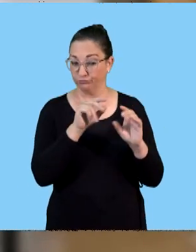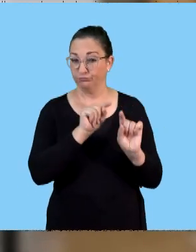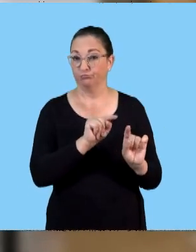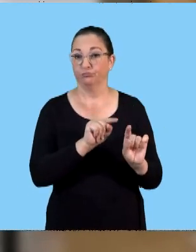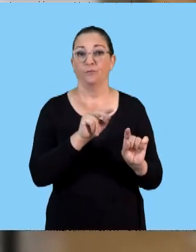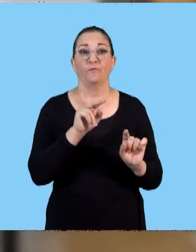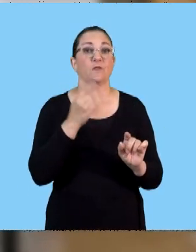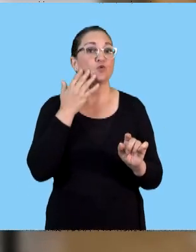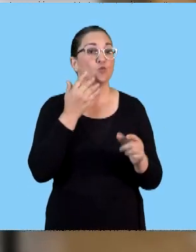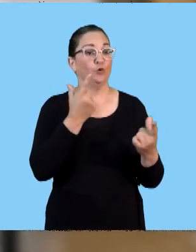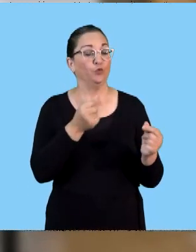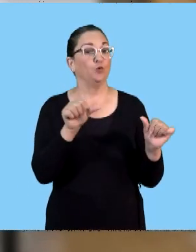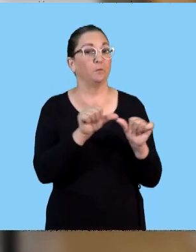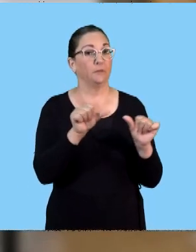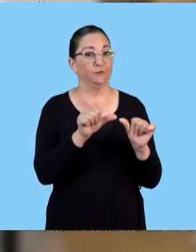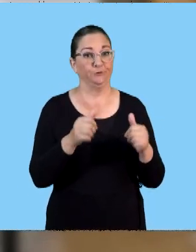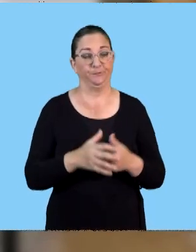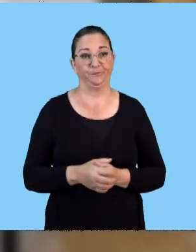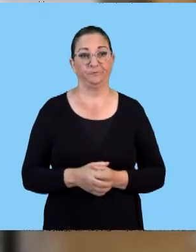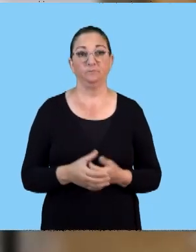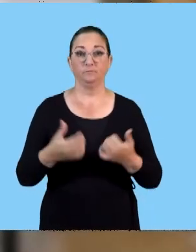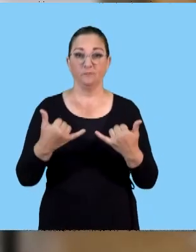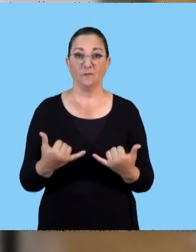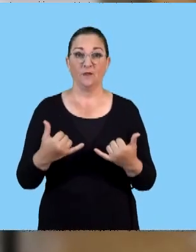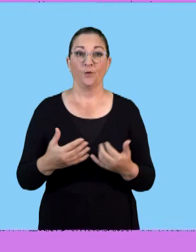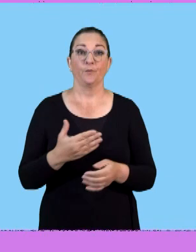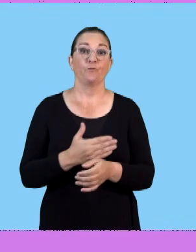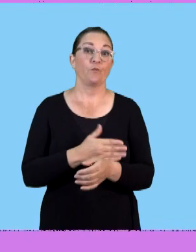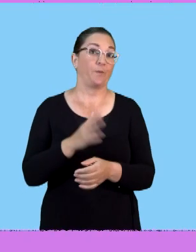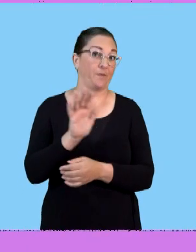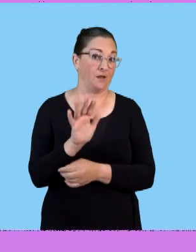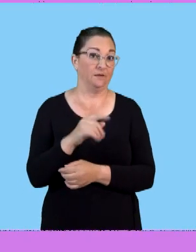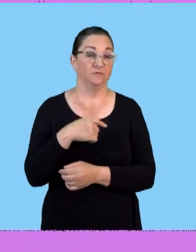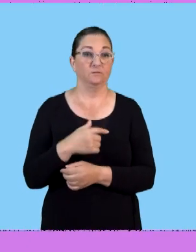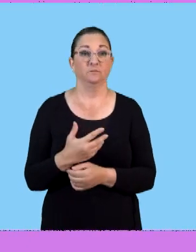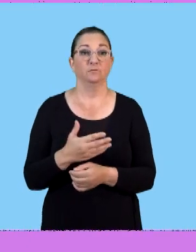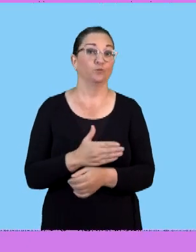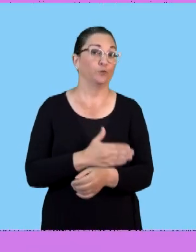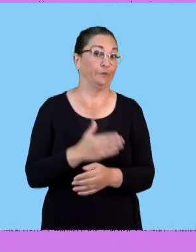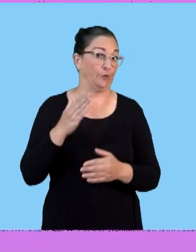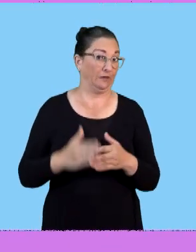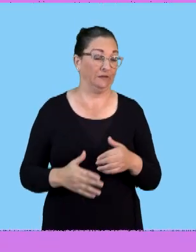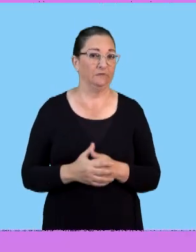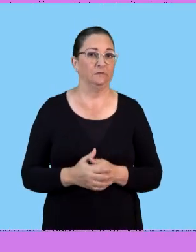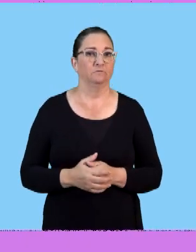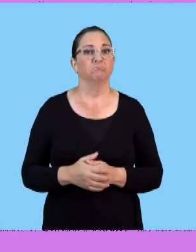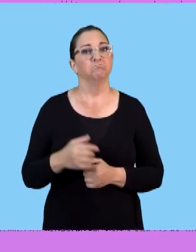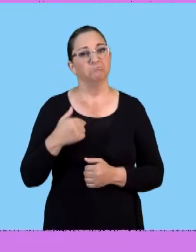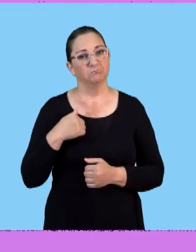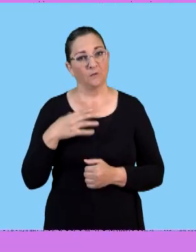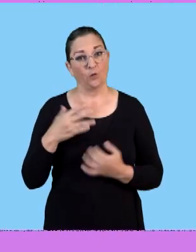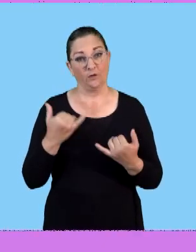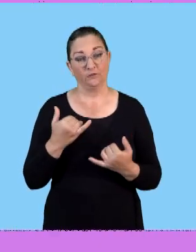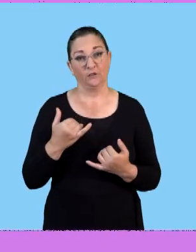to pay attention to when dealing with the topic of measurement. Then guys, before I say goodbye, before I end our